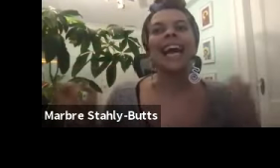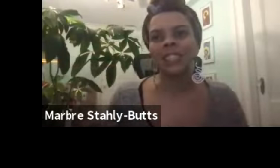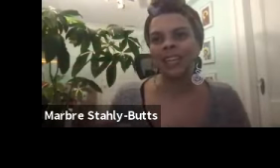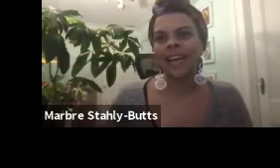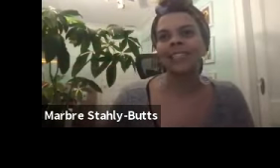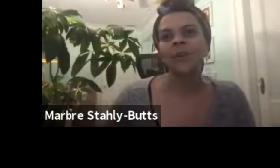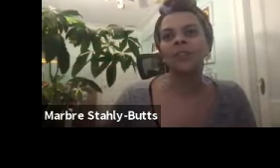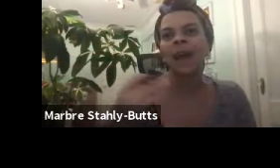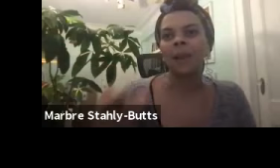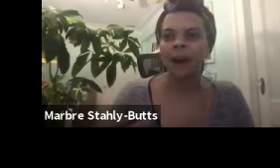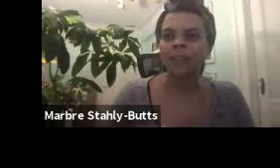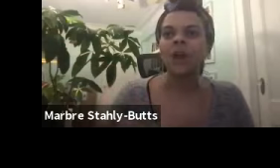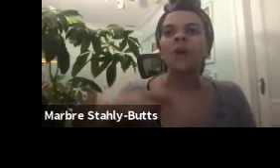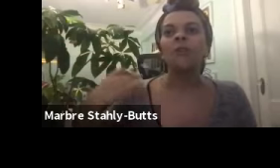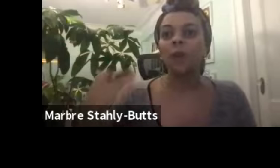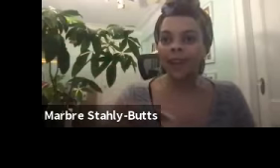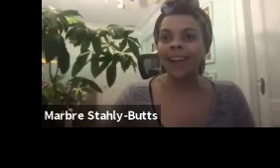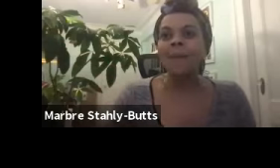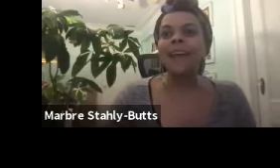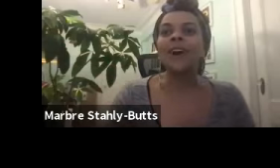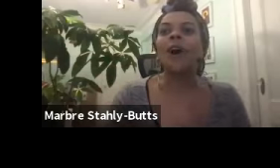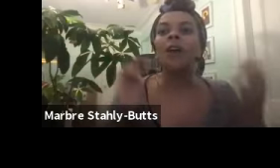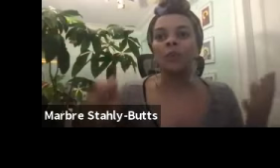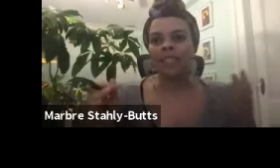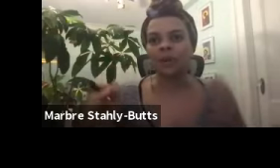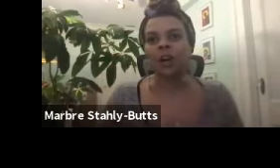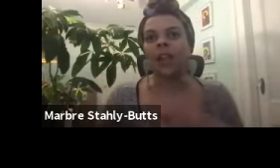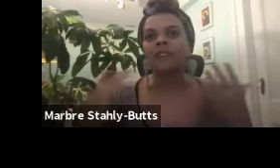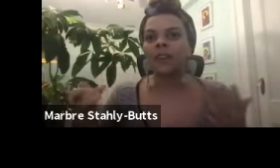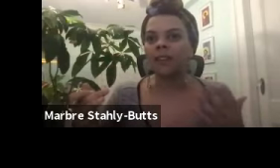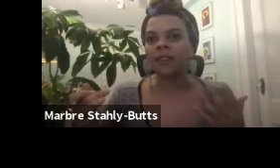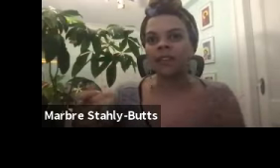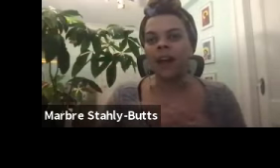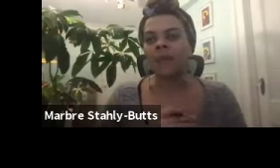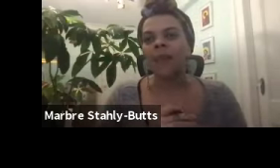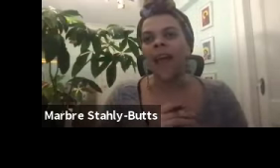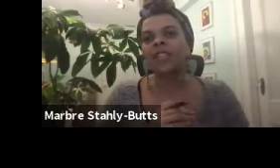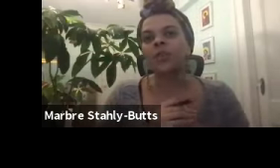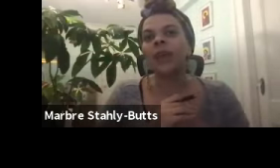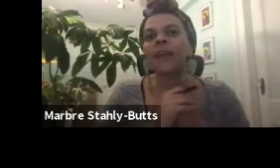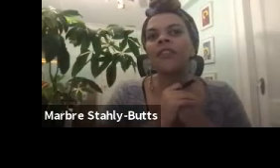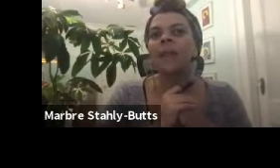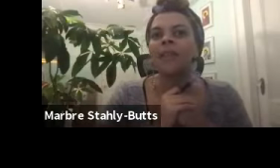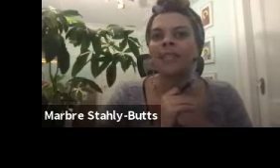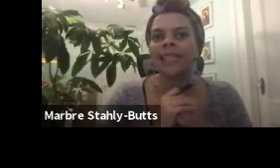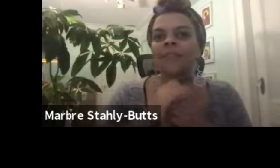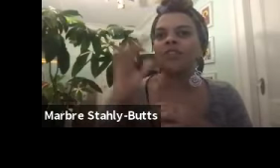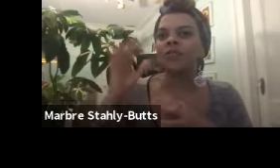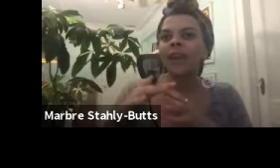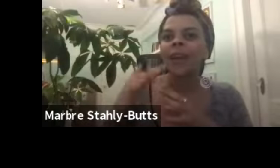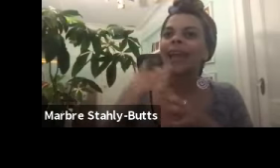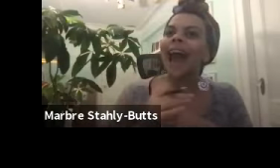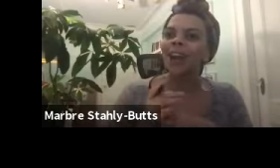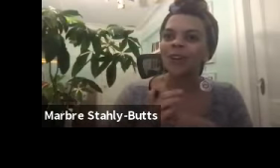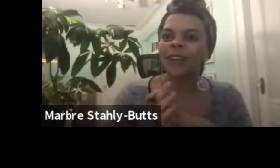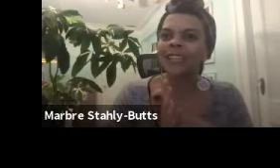democracy not just as going to the ballot box or voting, but as all the ways in which our lives are governed. And so we kind of thought about this as kind of